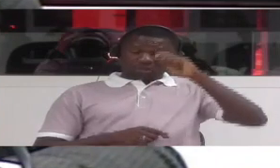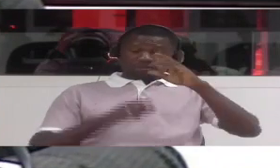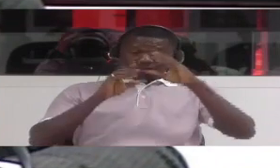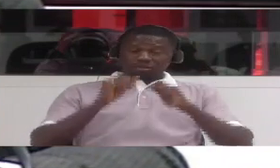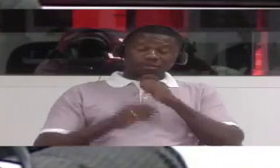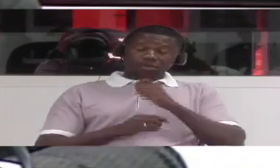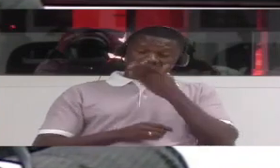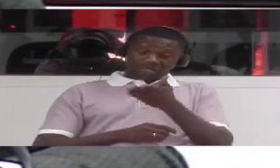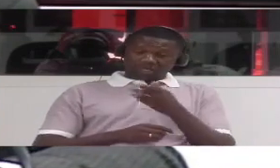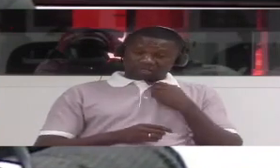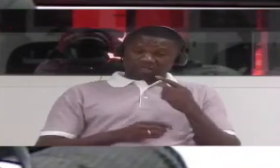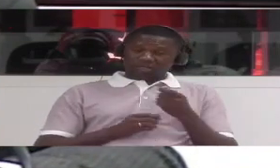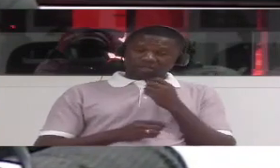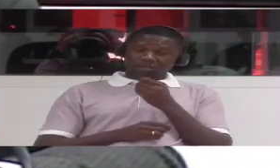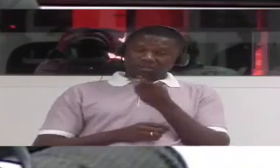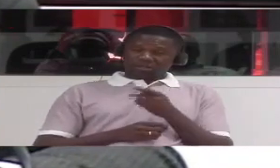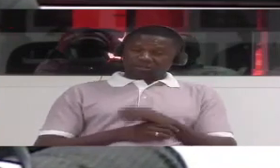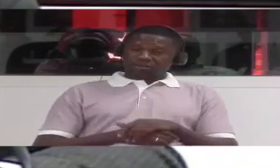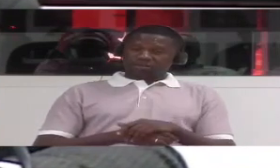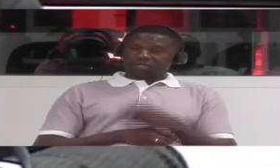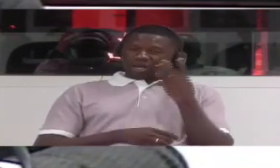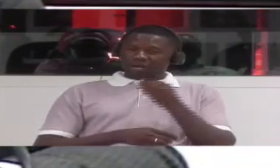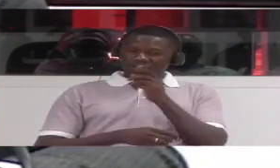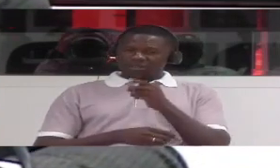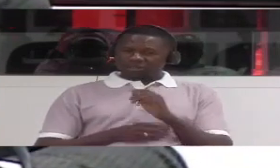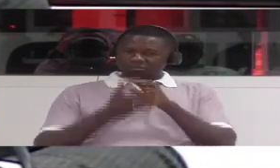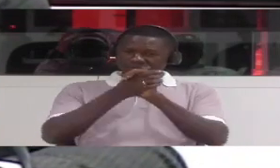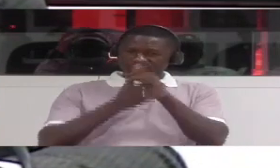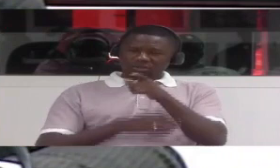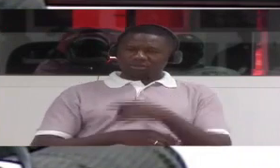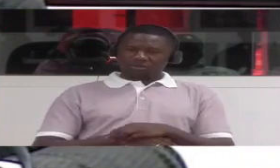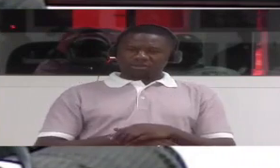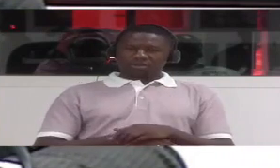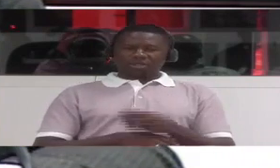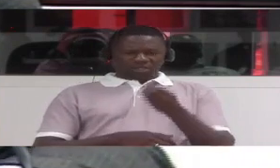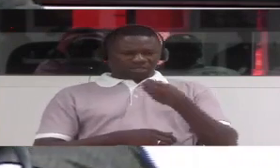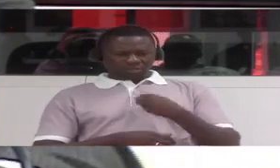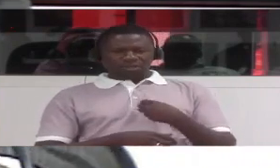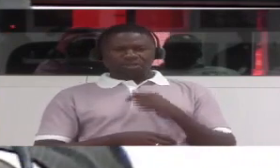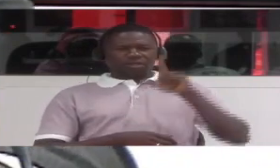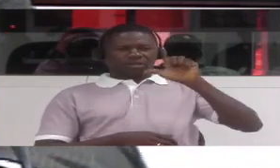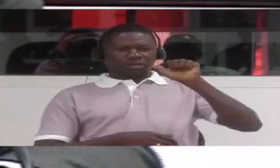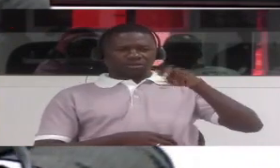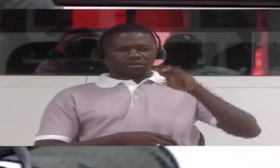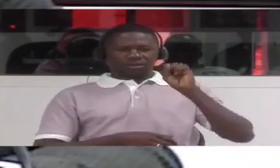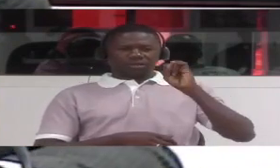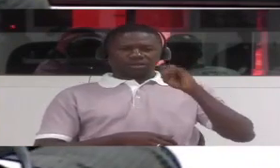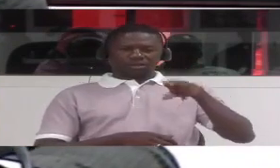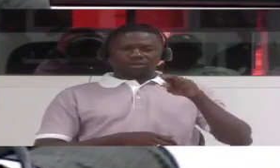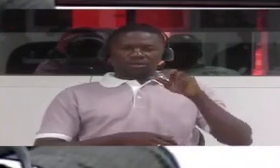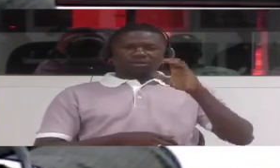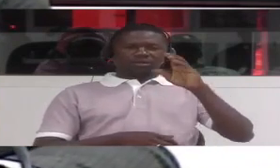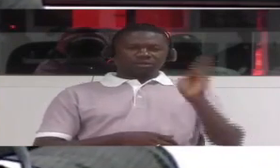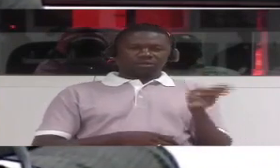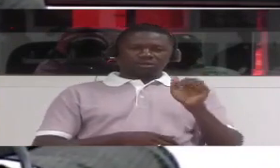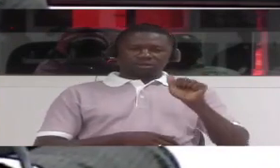other places." And how did he address you? Sorry? He said, "Lamin Cham." He knew me directly, I know. He recognized me directly. He called